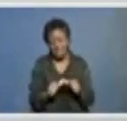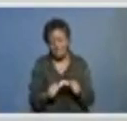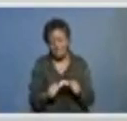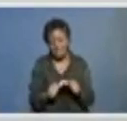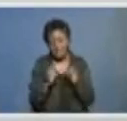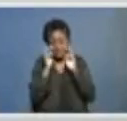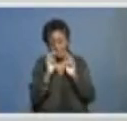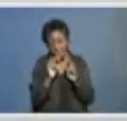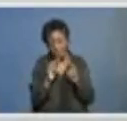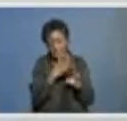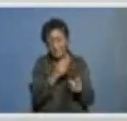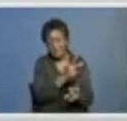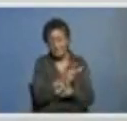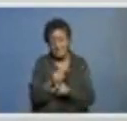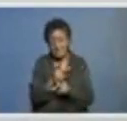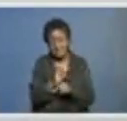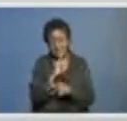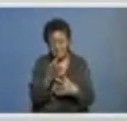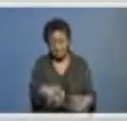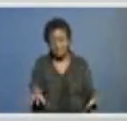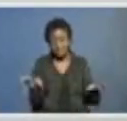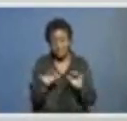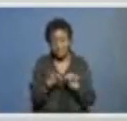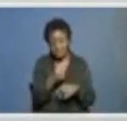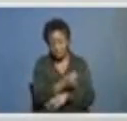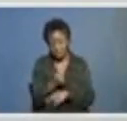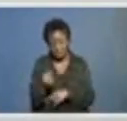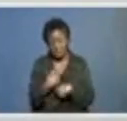monitoring and care is a vital tool to ensure that they stay healthy.